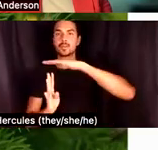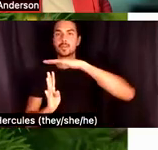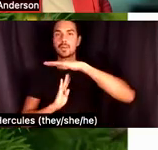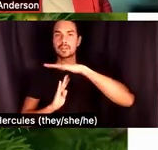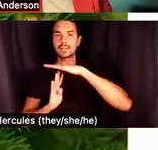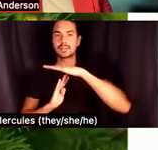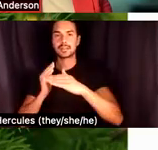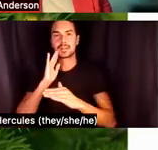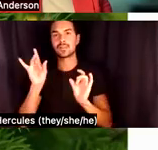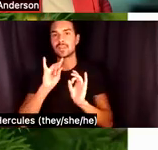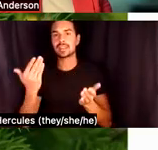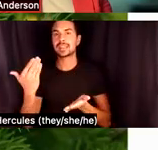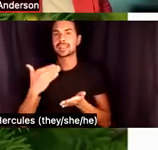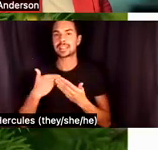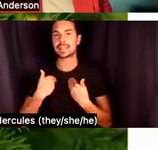done against the body, right?